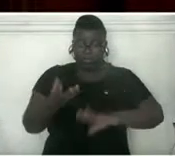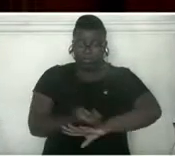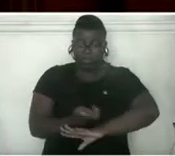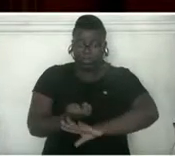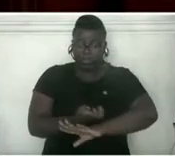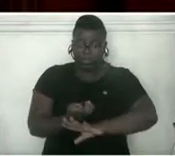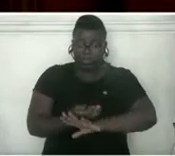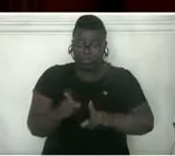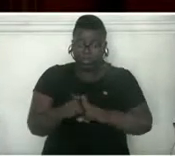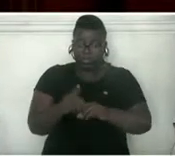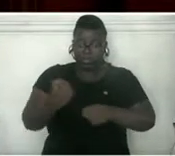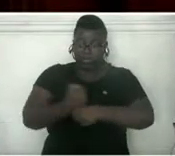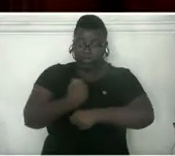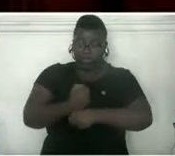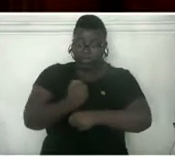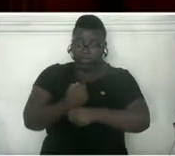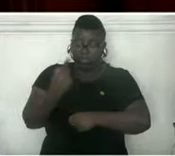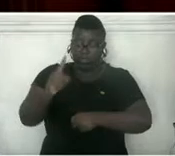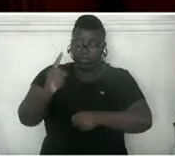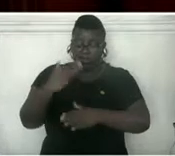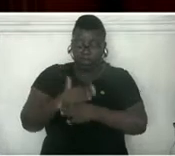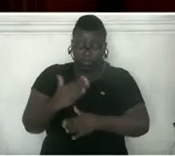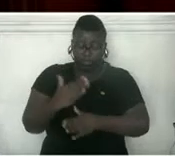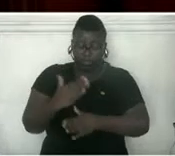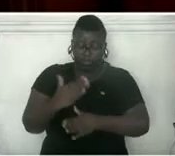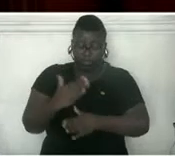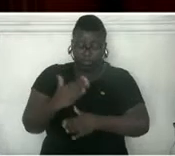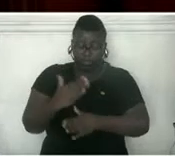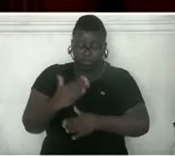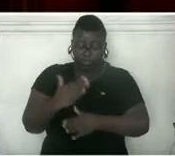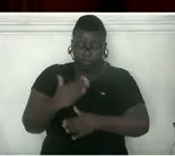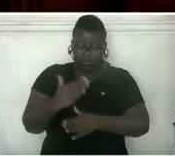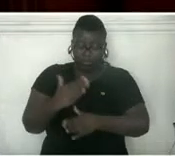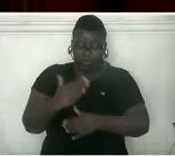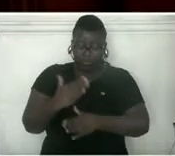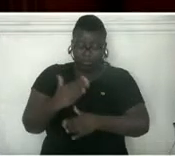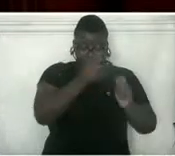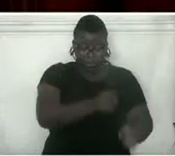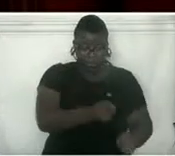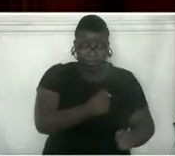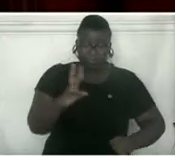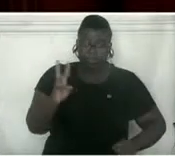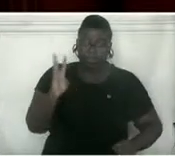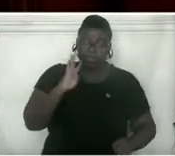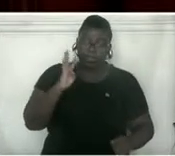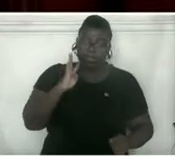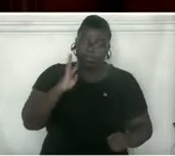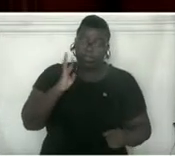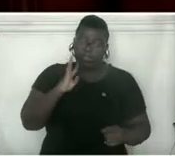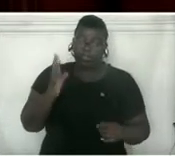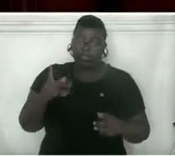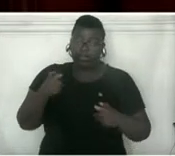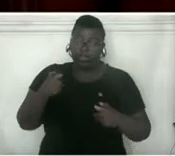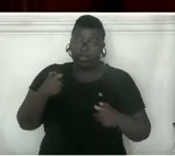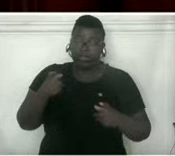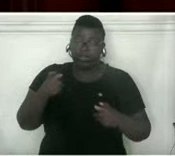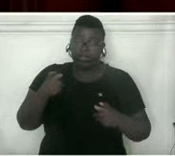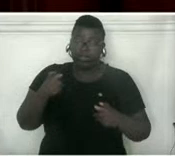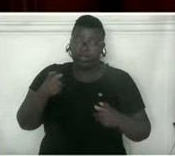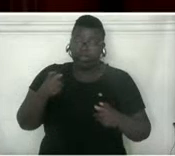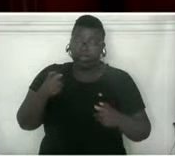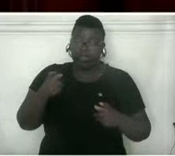the creation of jobs. Honourable Speaker, honourable members of this